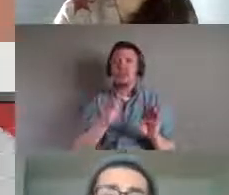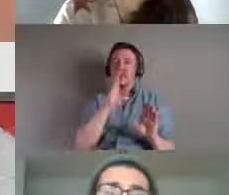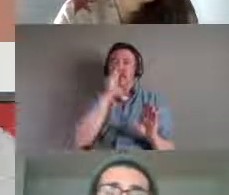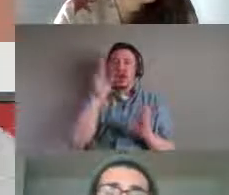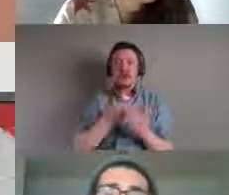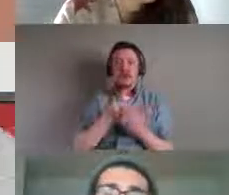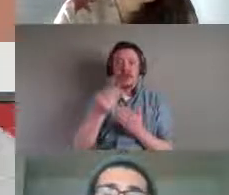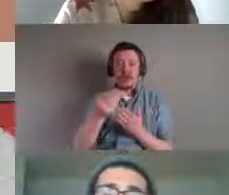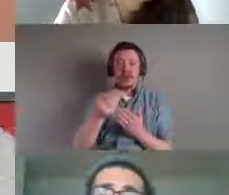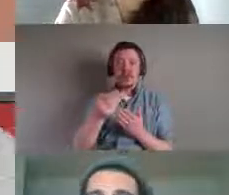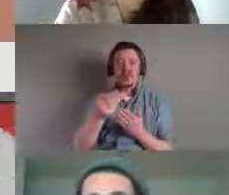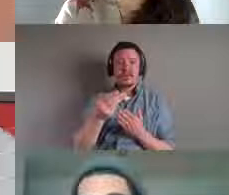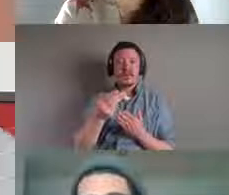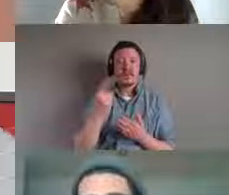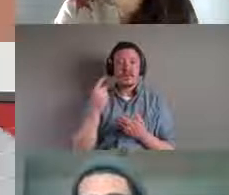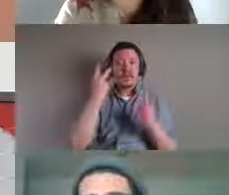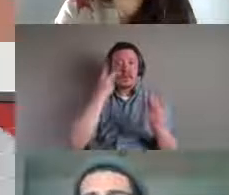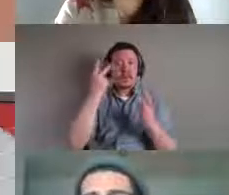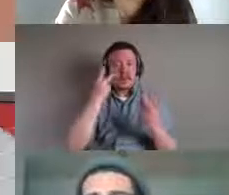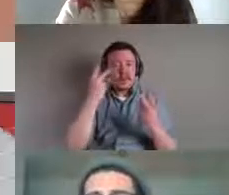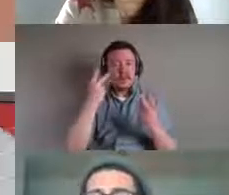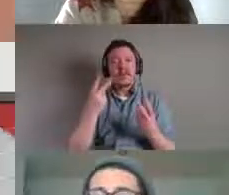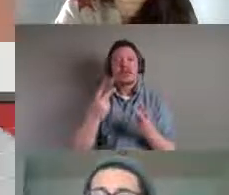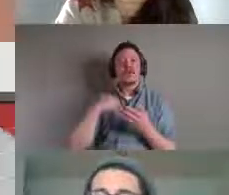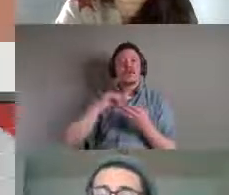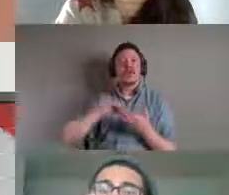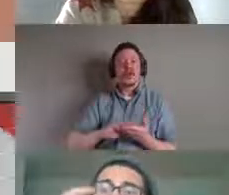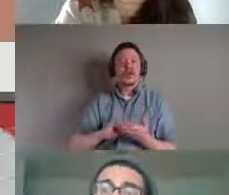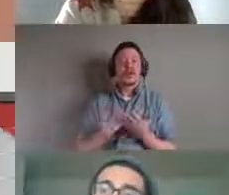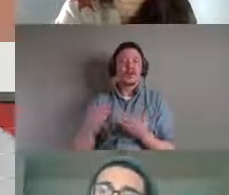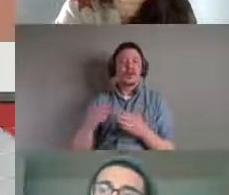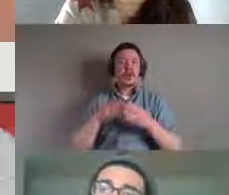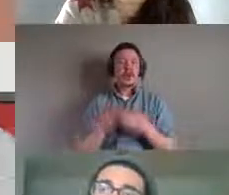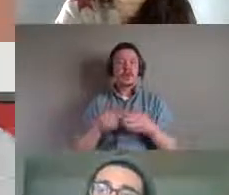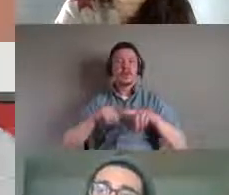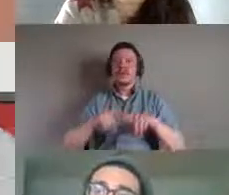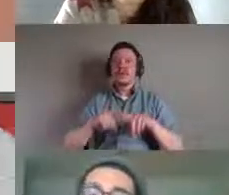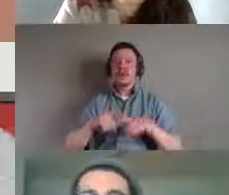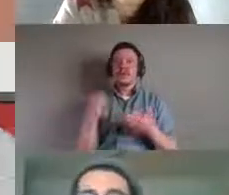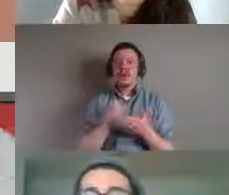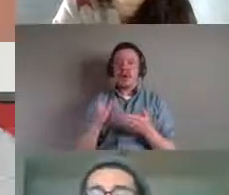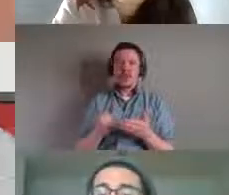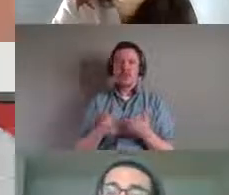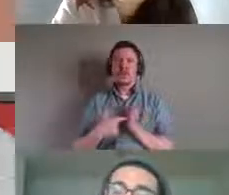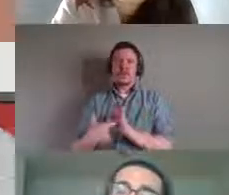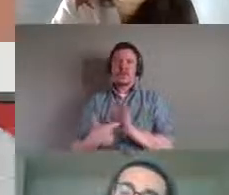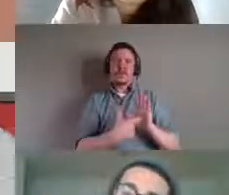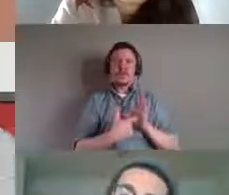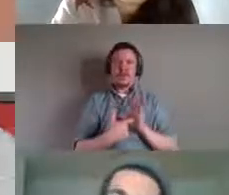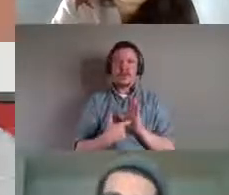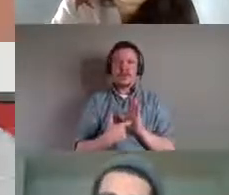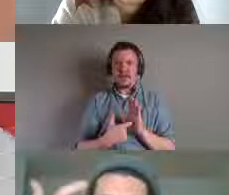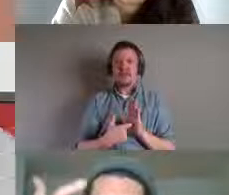purchases for the Visual Chronicle, which is a collection that's based of artworks that are reflective of